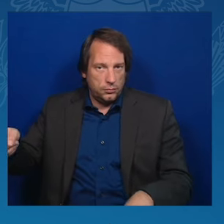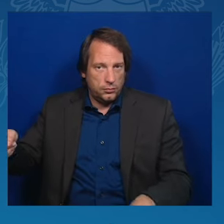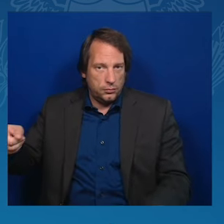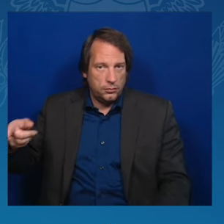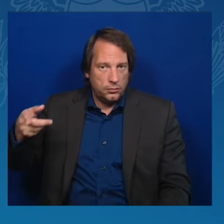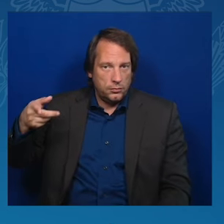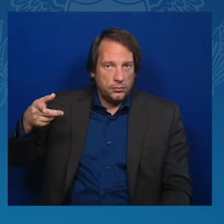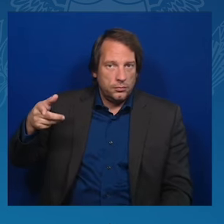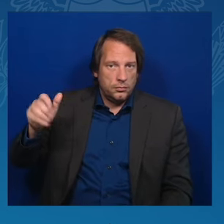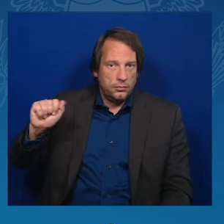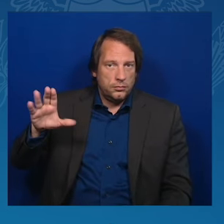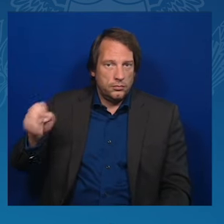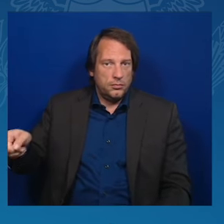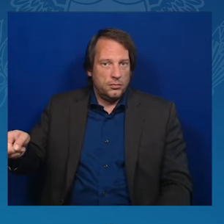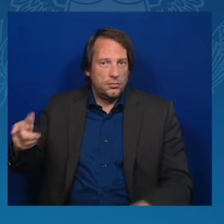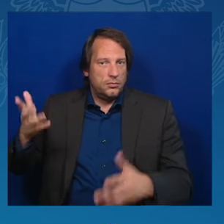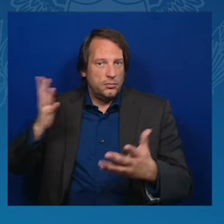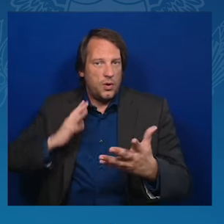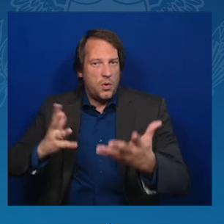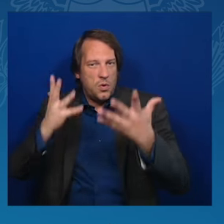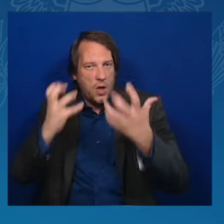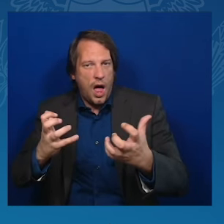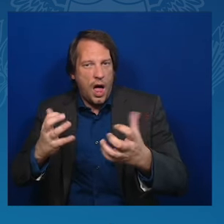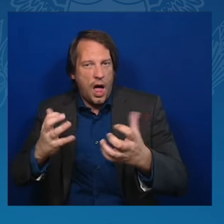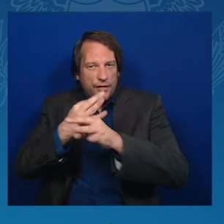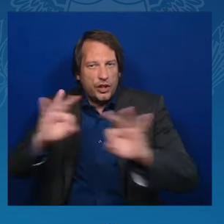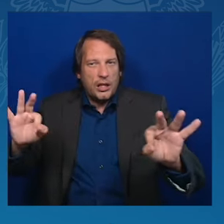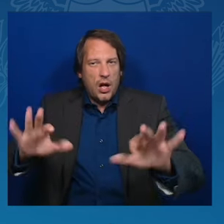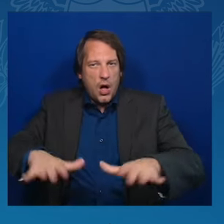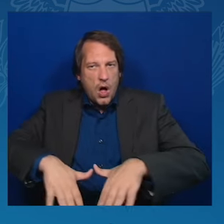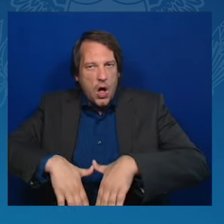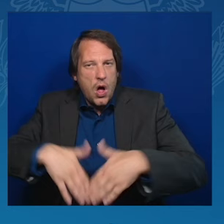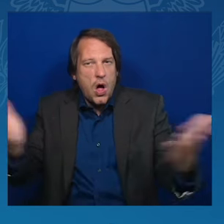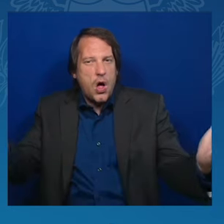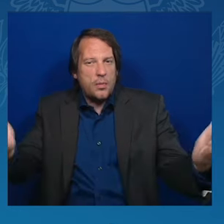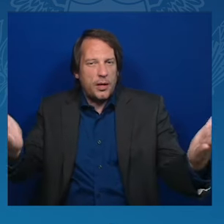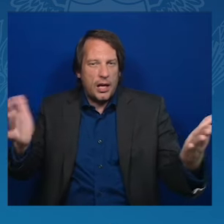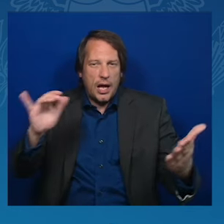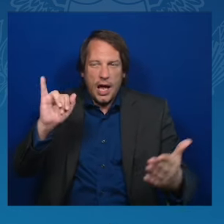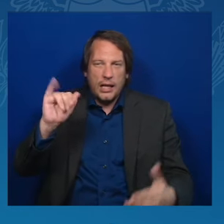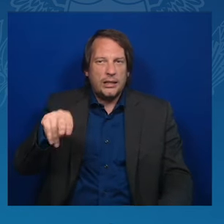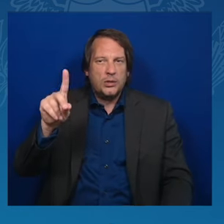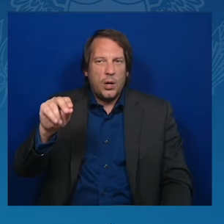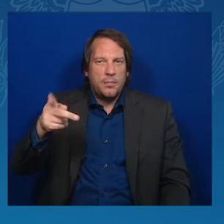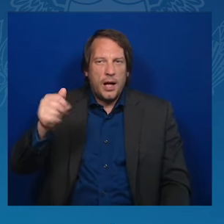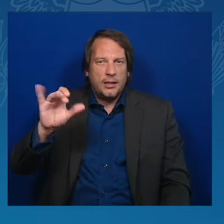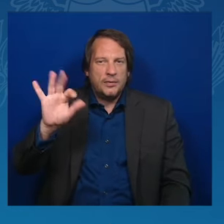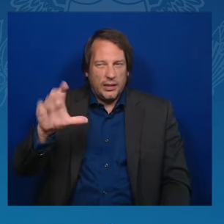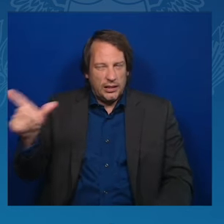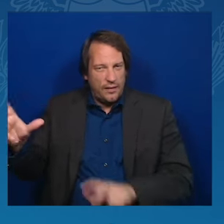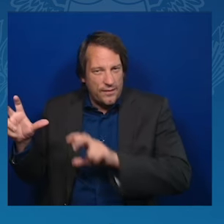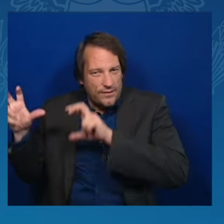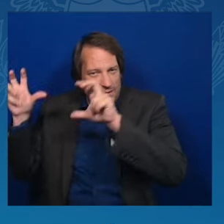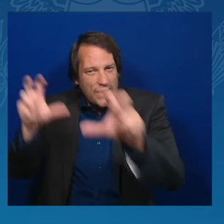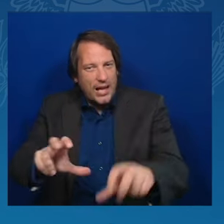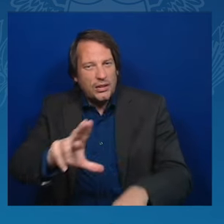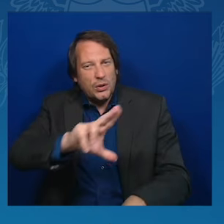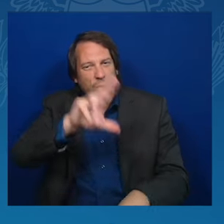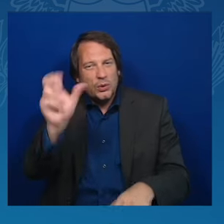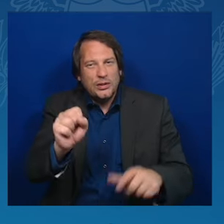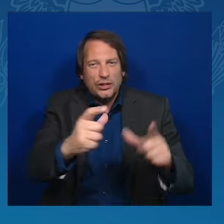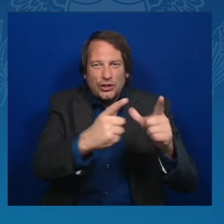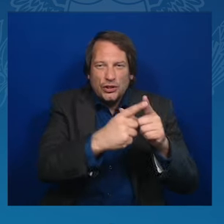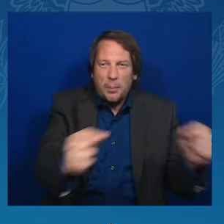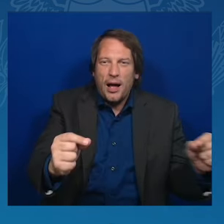open Indo-Pacific. And he invested in the U.S.-Japan alliance and set Japan on a course of